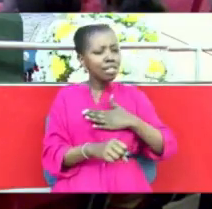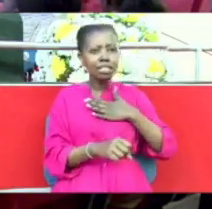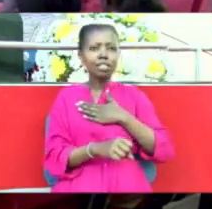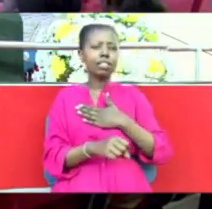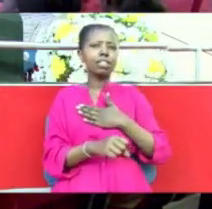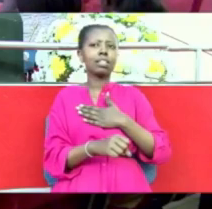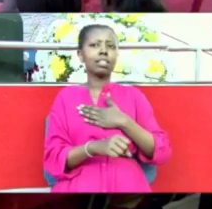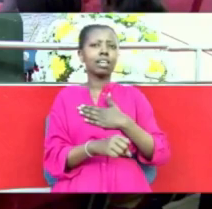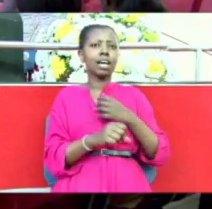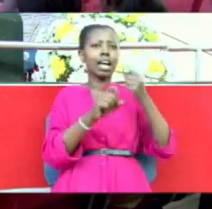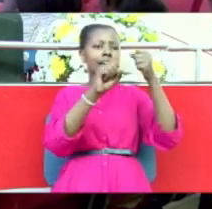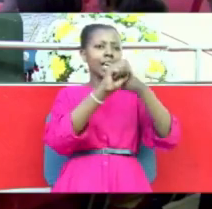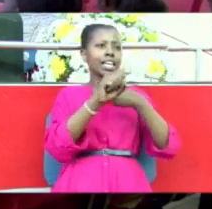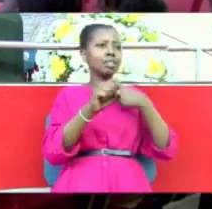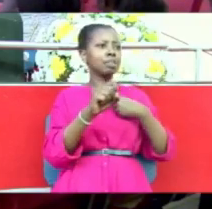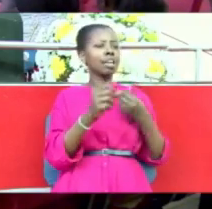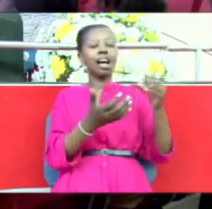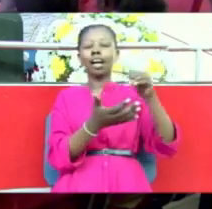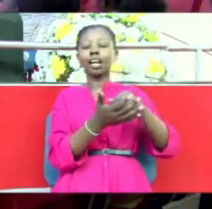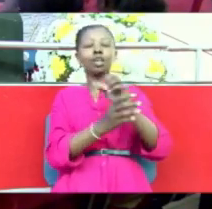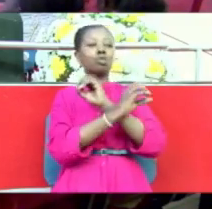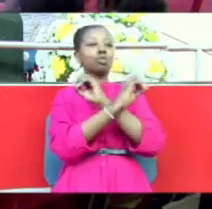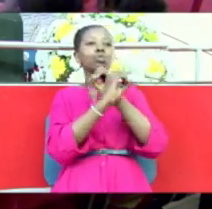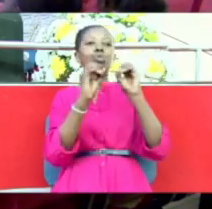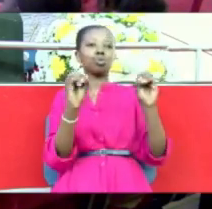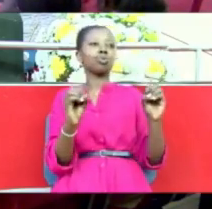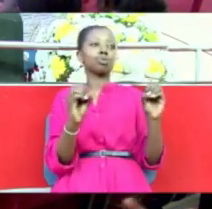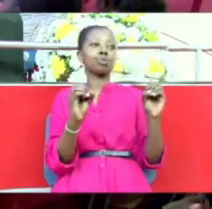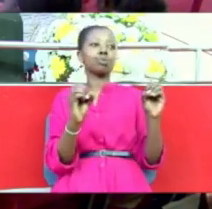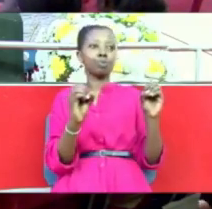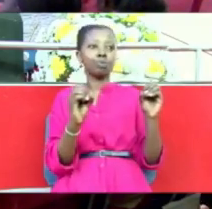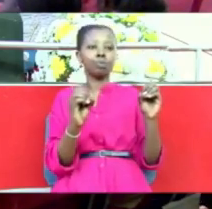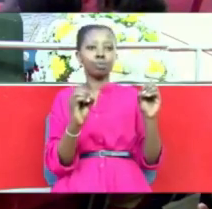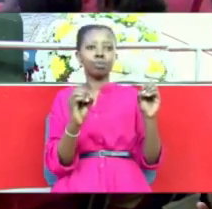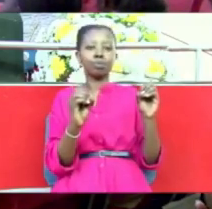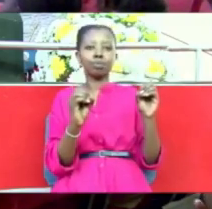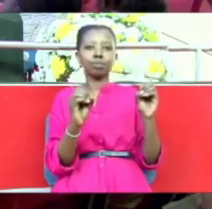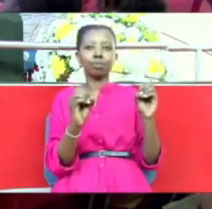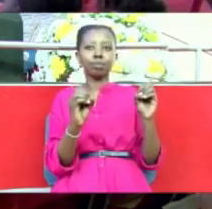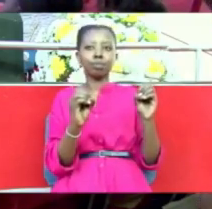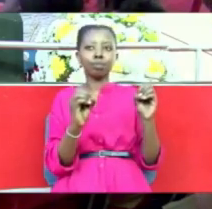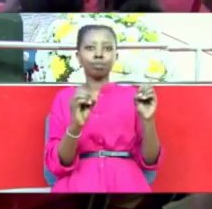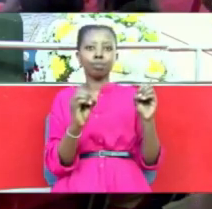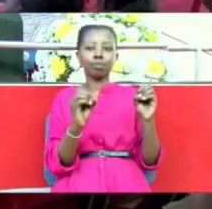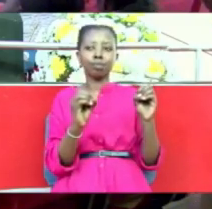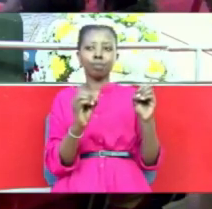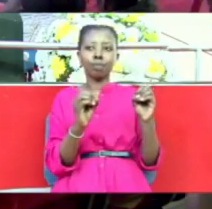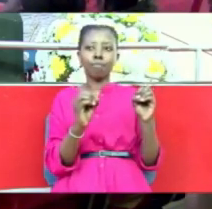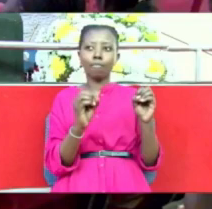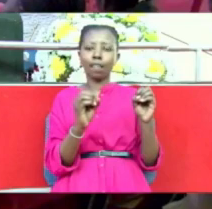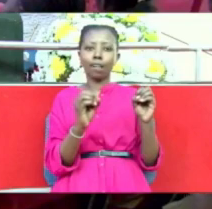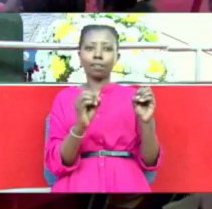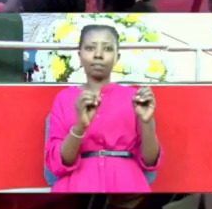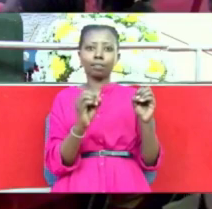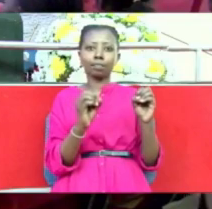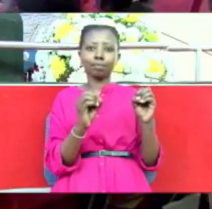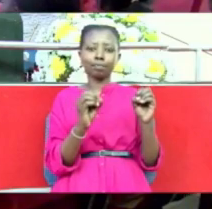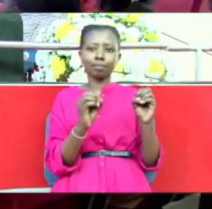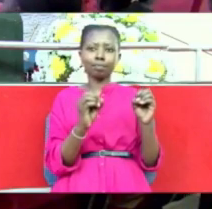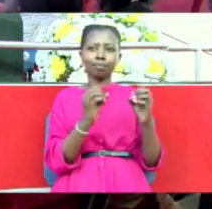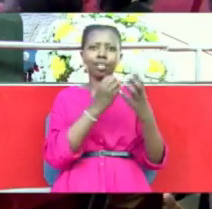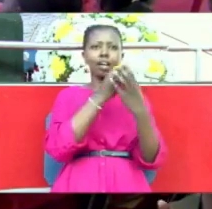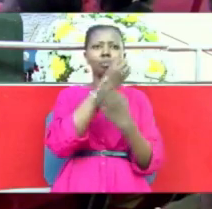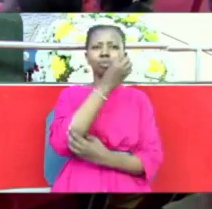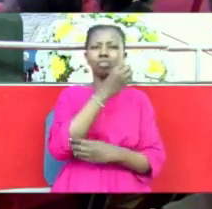Please, don't hit me again. Shindwe. Amen. Pepo ya umasikini ni mbaya sana.